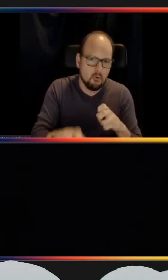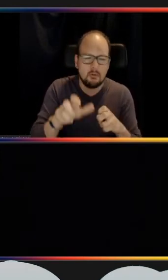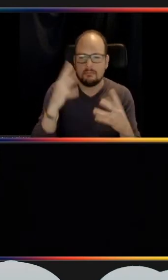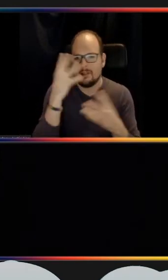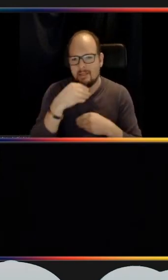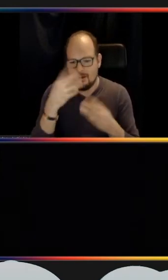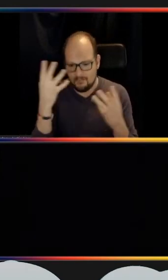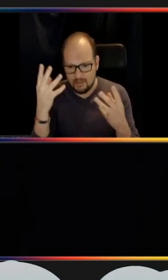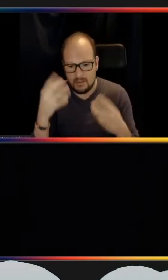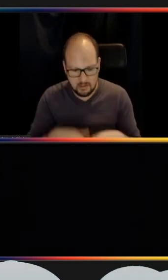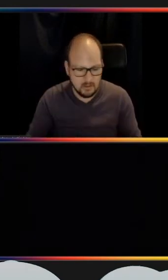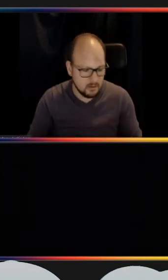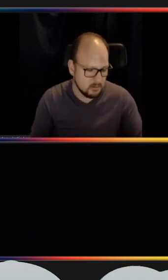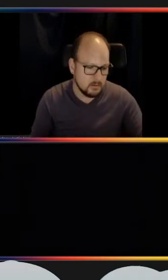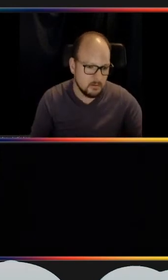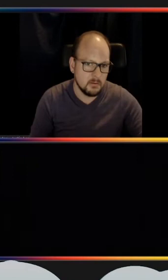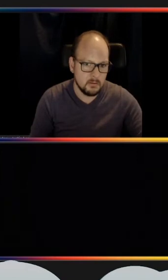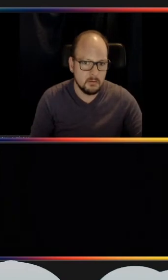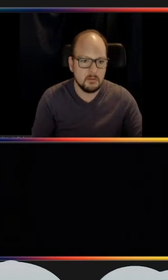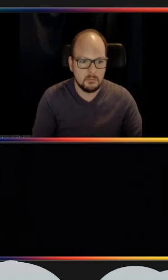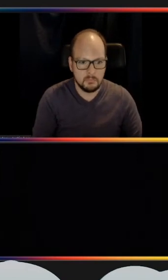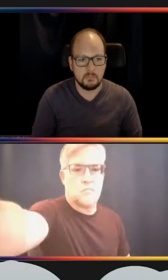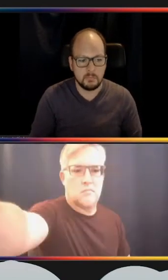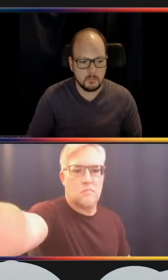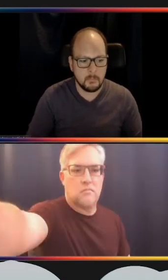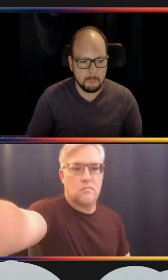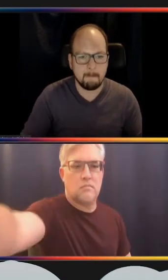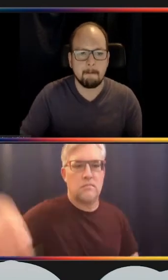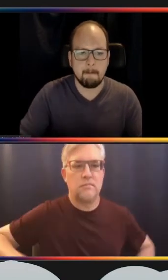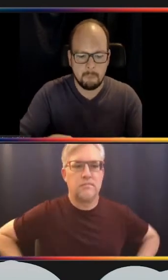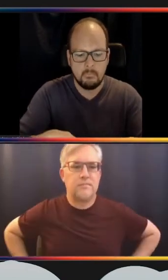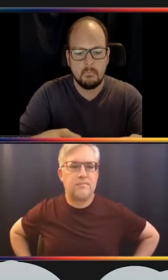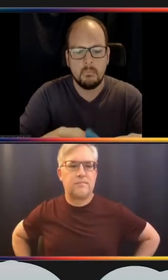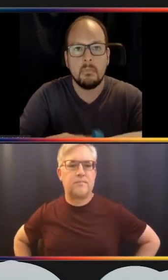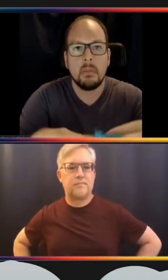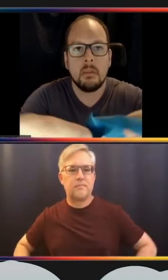And I wanted to ask you another question from somebody on Twitter.